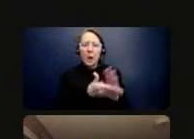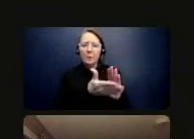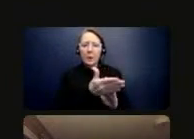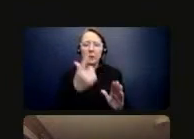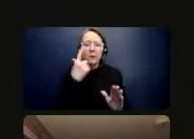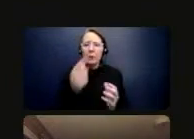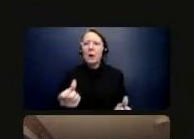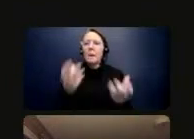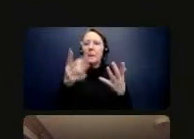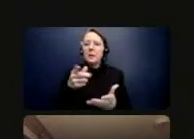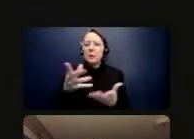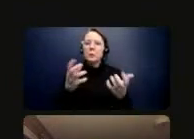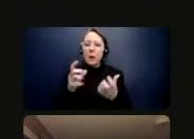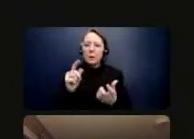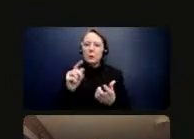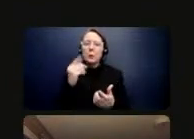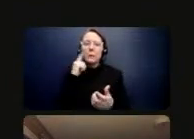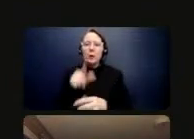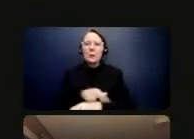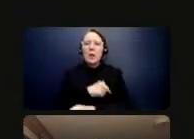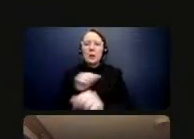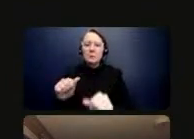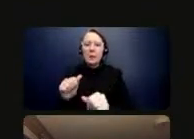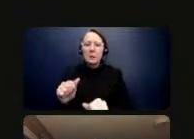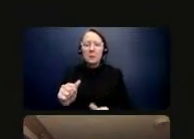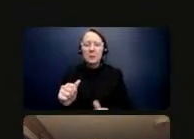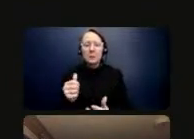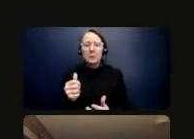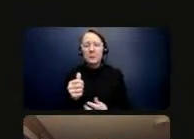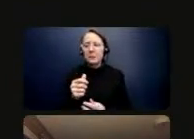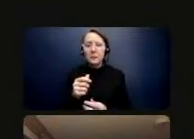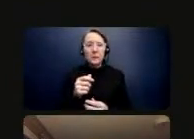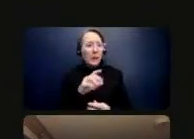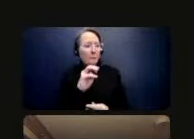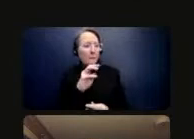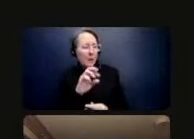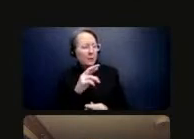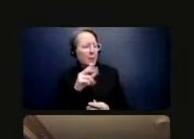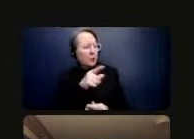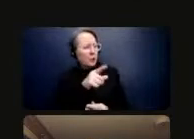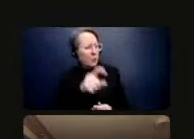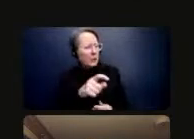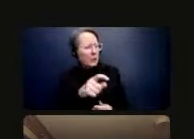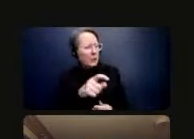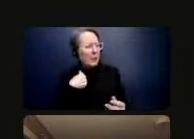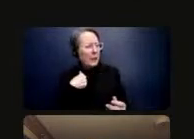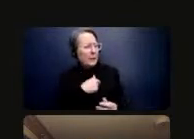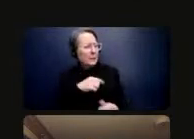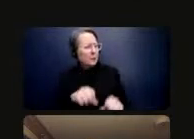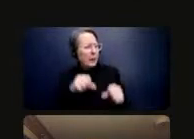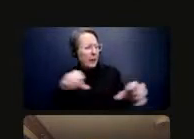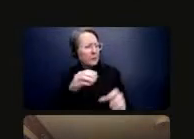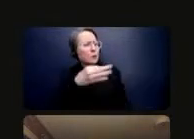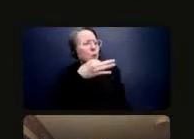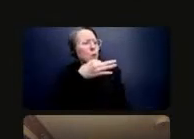you wish to for as long as possible. There's a couple of choices. But do you need us to act fairly